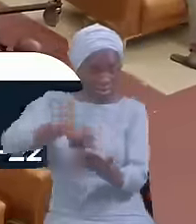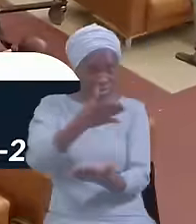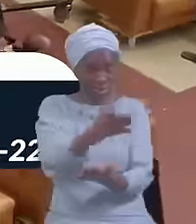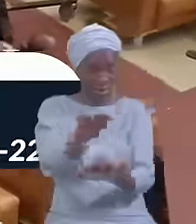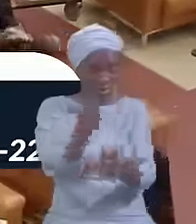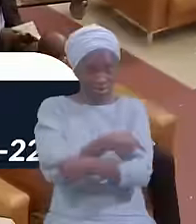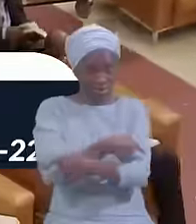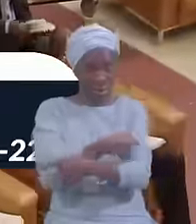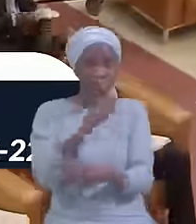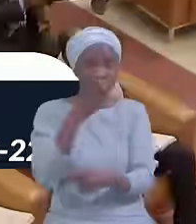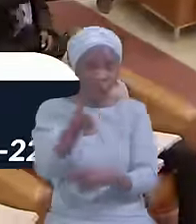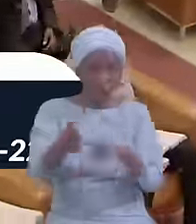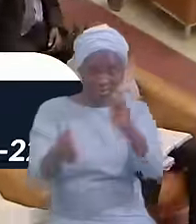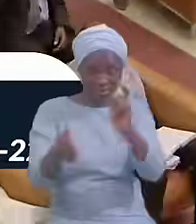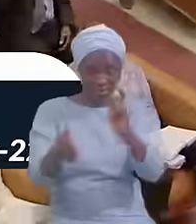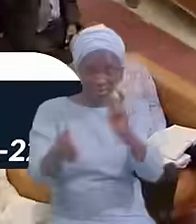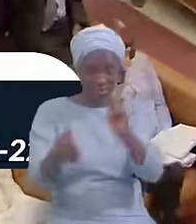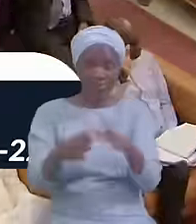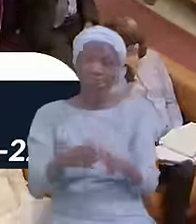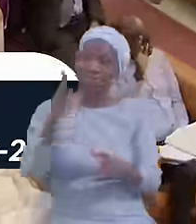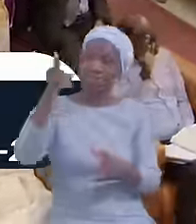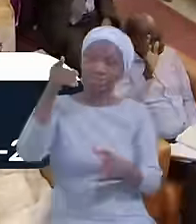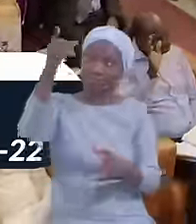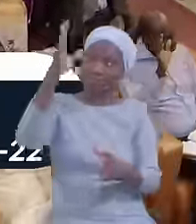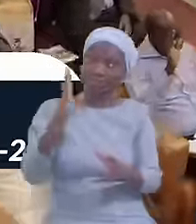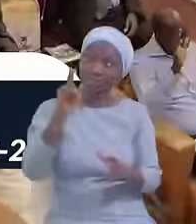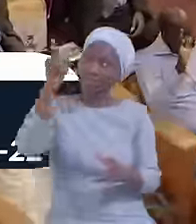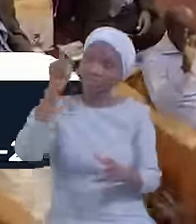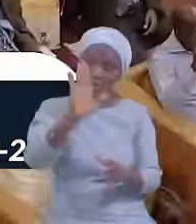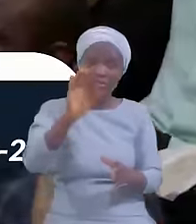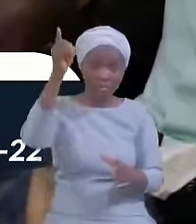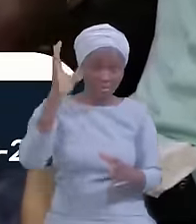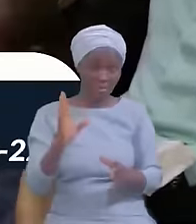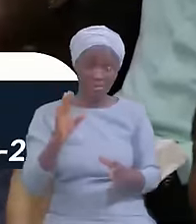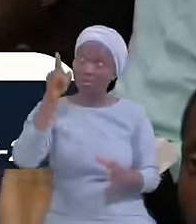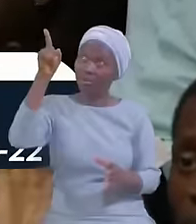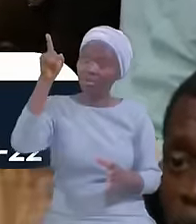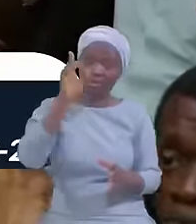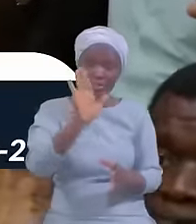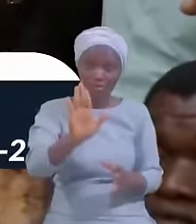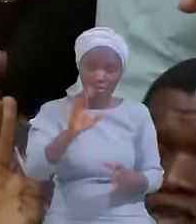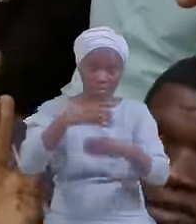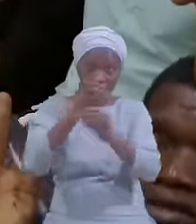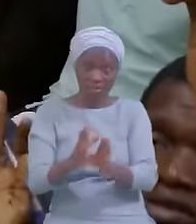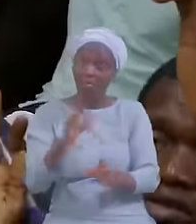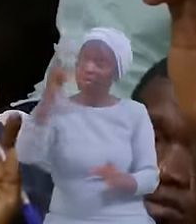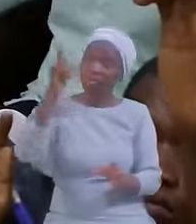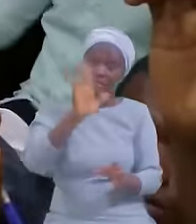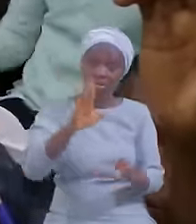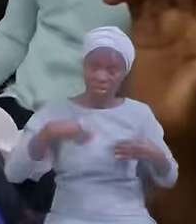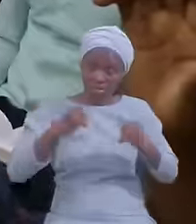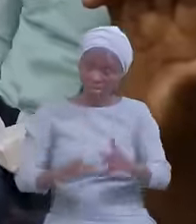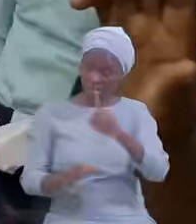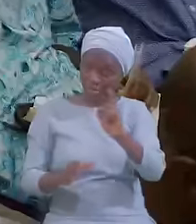they? It's your God. It's your creator. It's your healer. It's